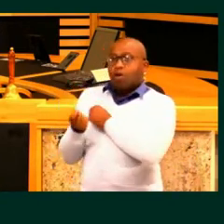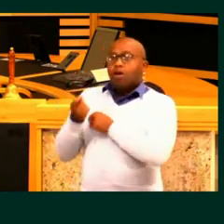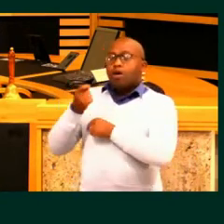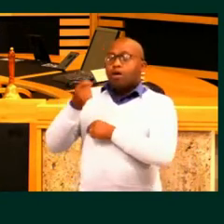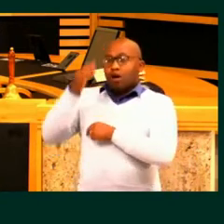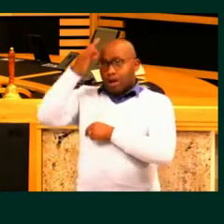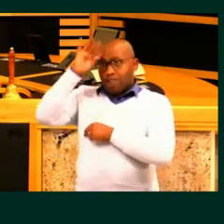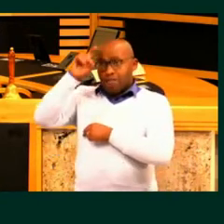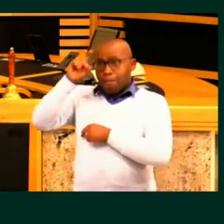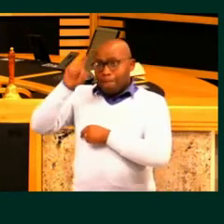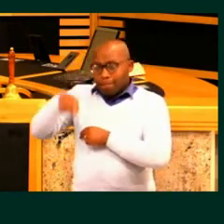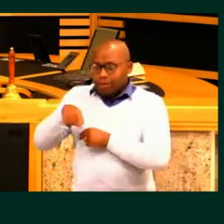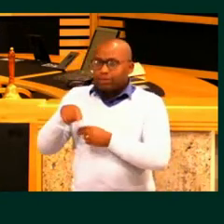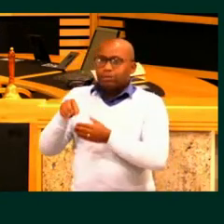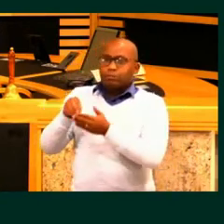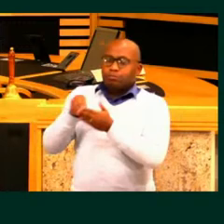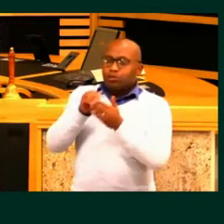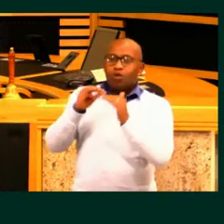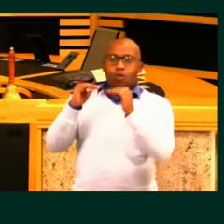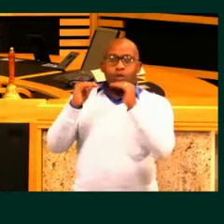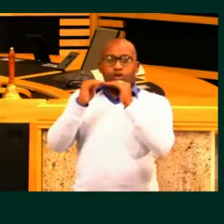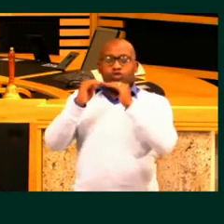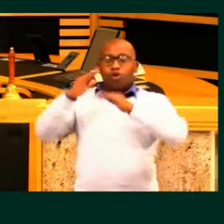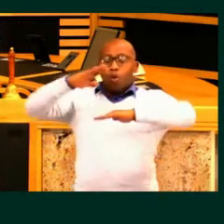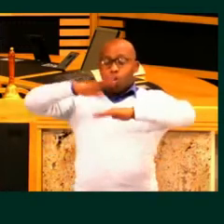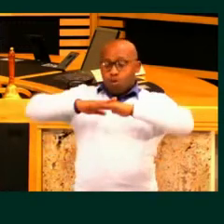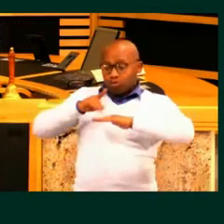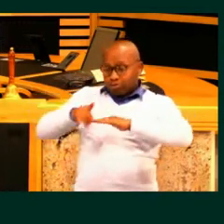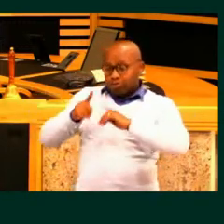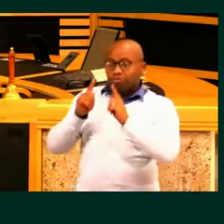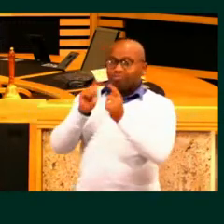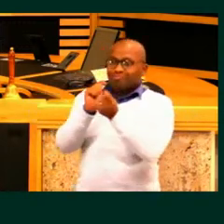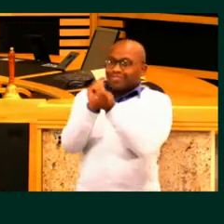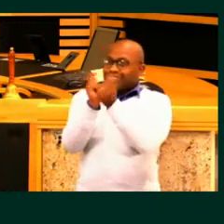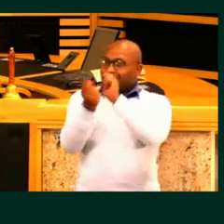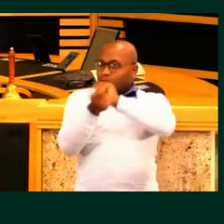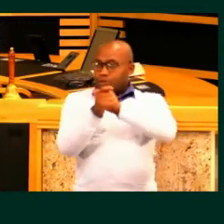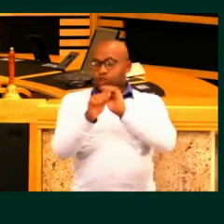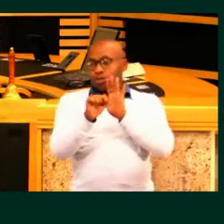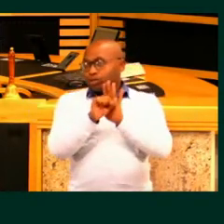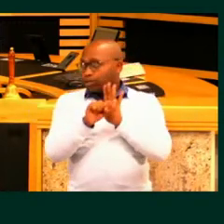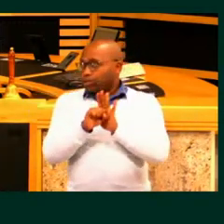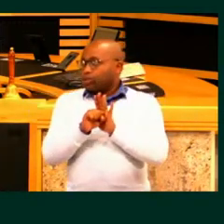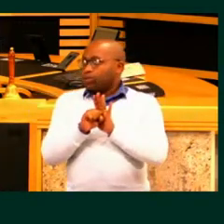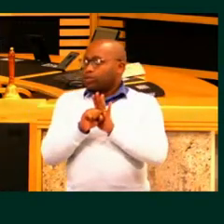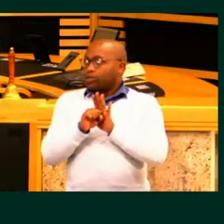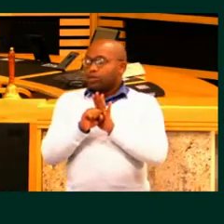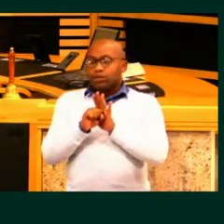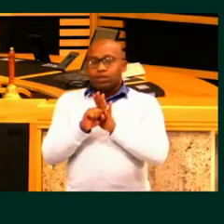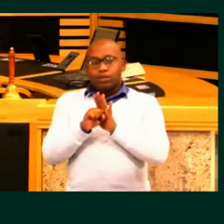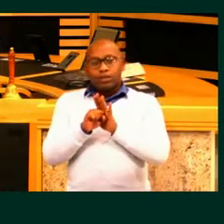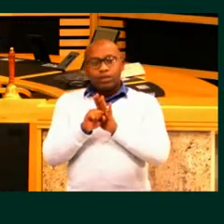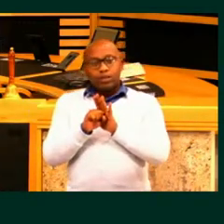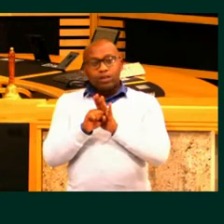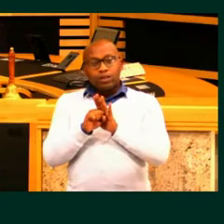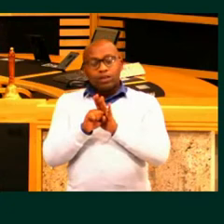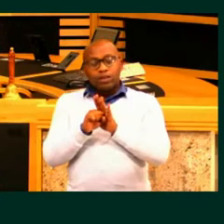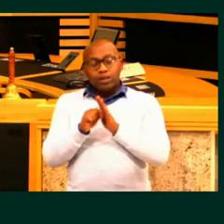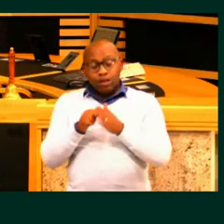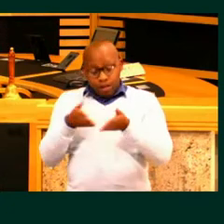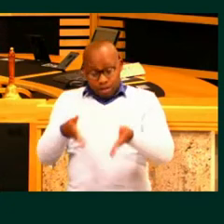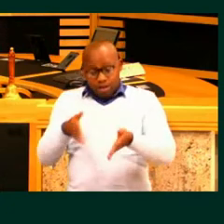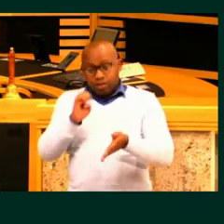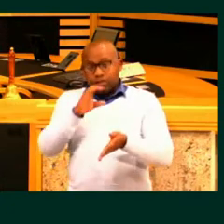Equity high on his transformation agenda m b hence this government especially in eastern